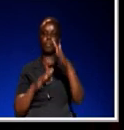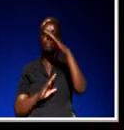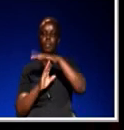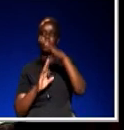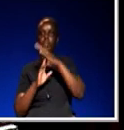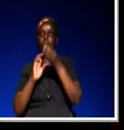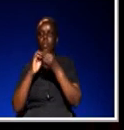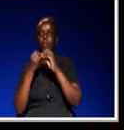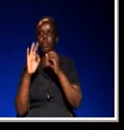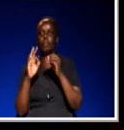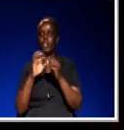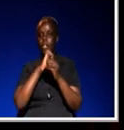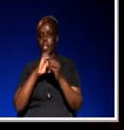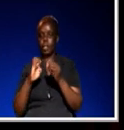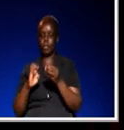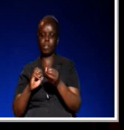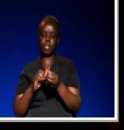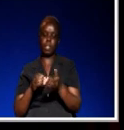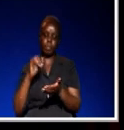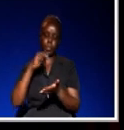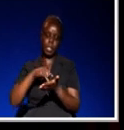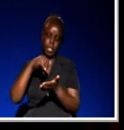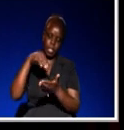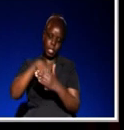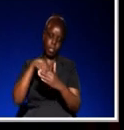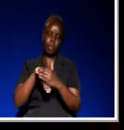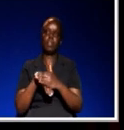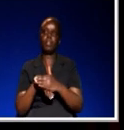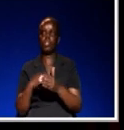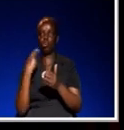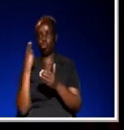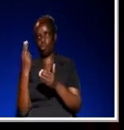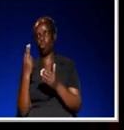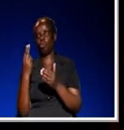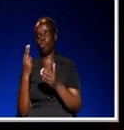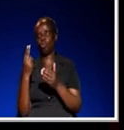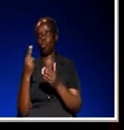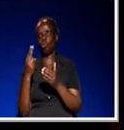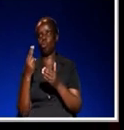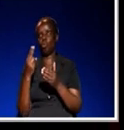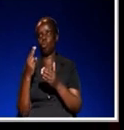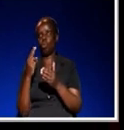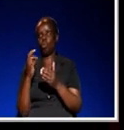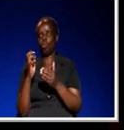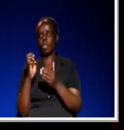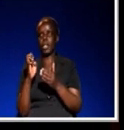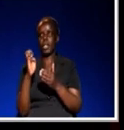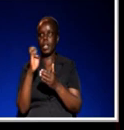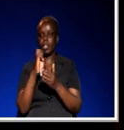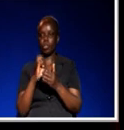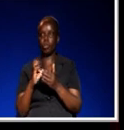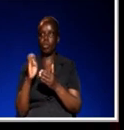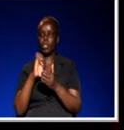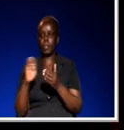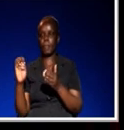can be occupied by energy level 1 is 2 electrons. This can only occupy a maximum of 2